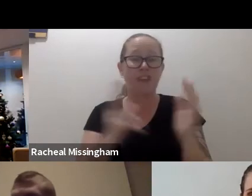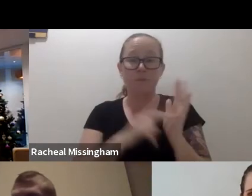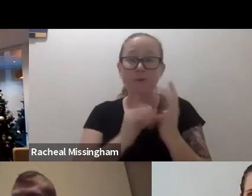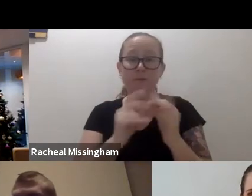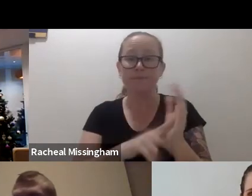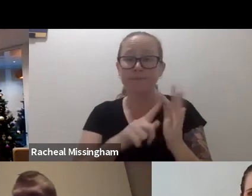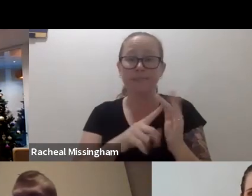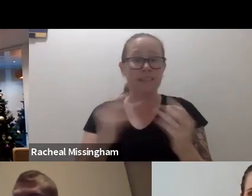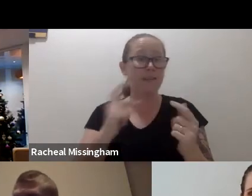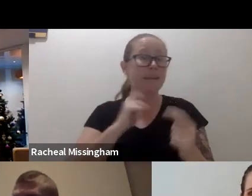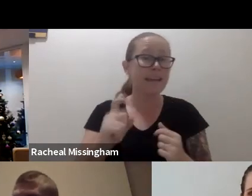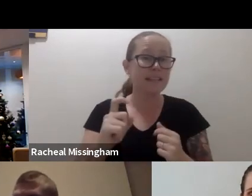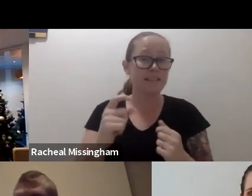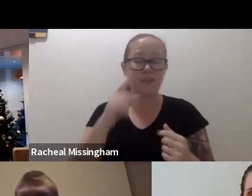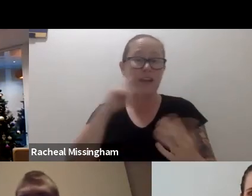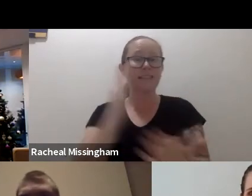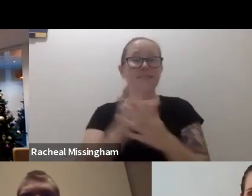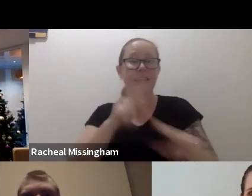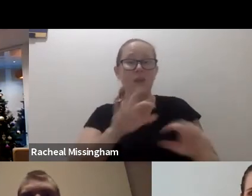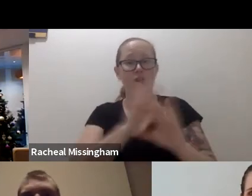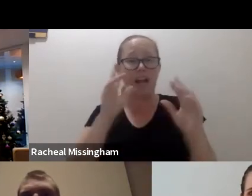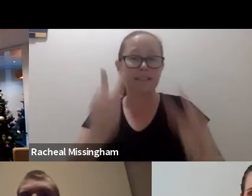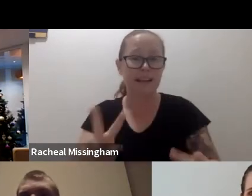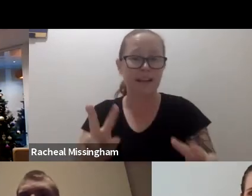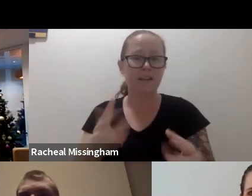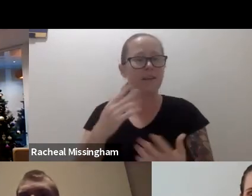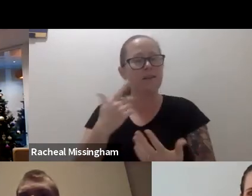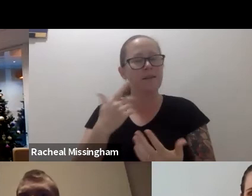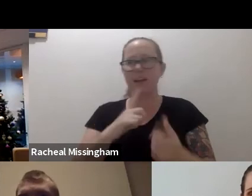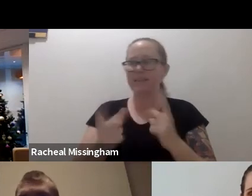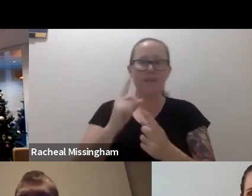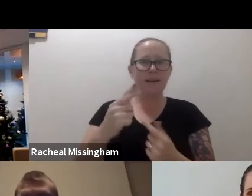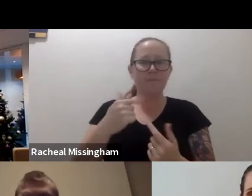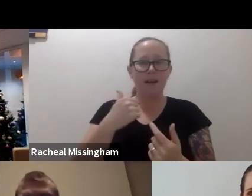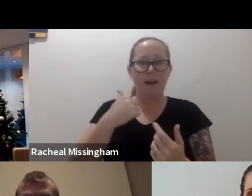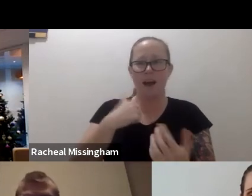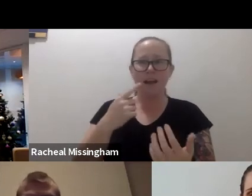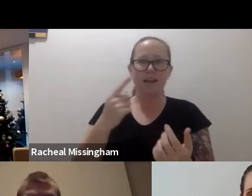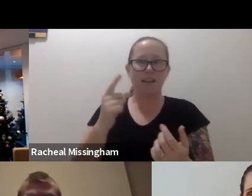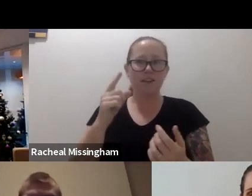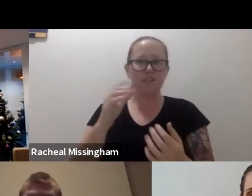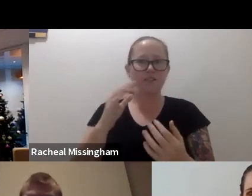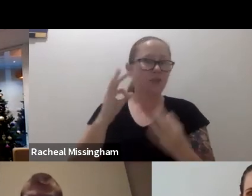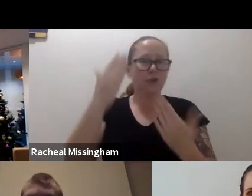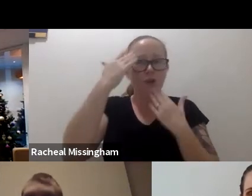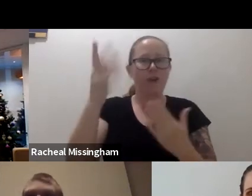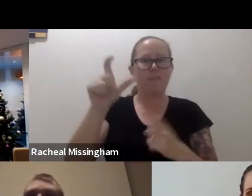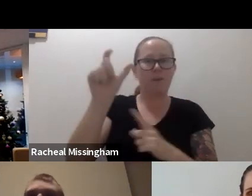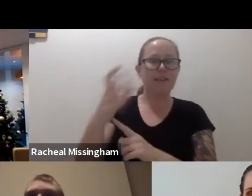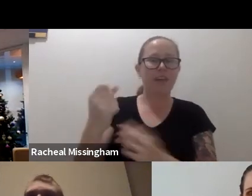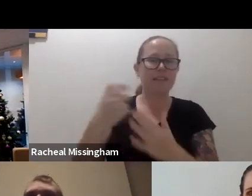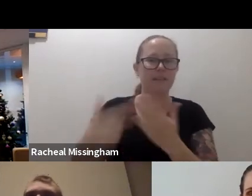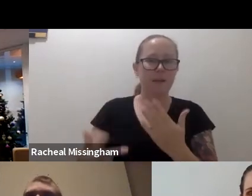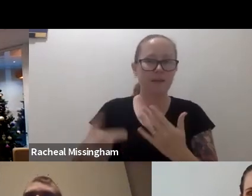Some not visible, some is, you can actually see or you can't see. Because sometimes I don't know if